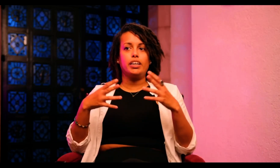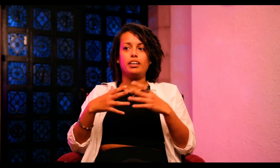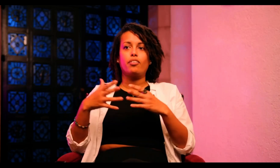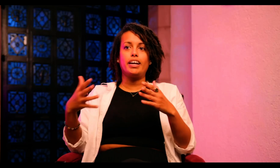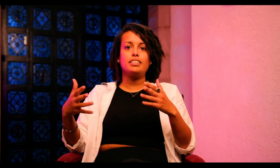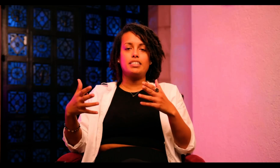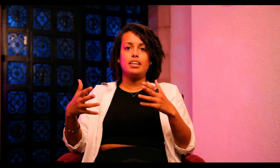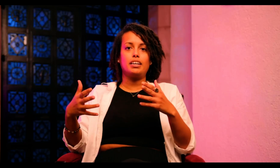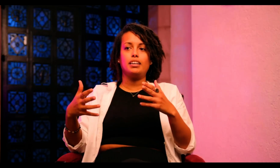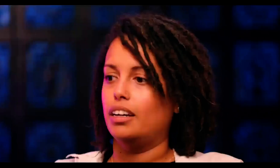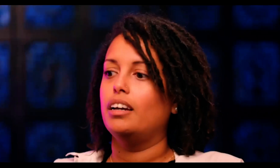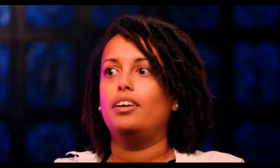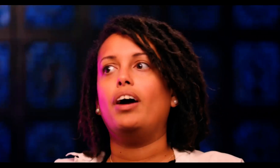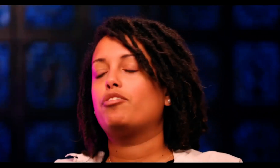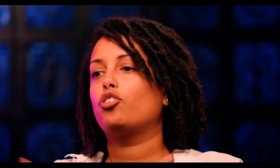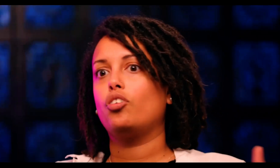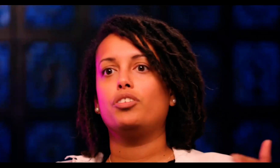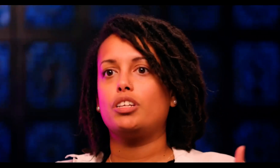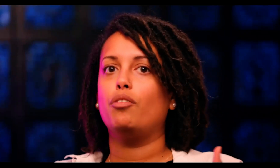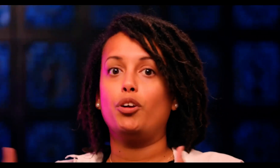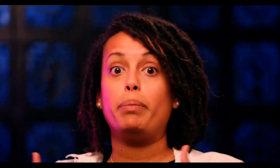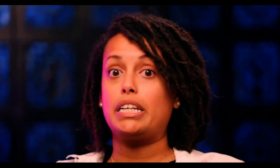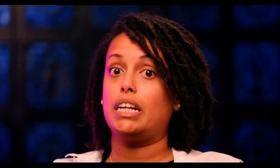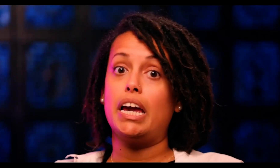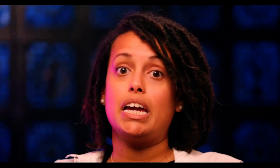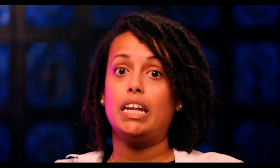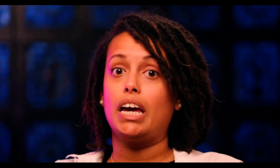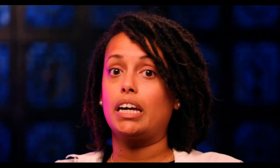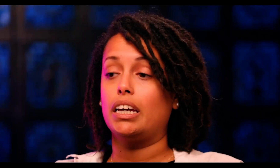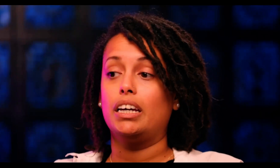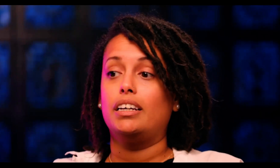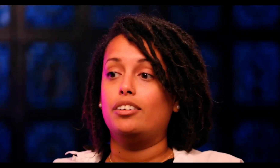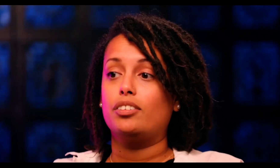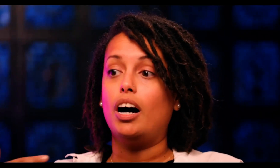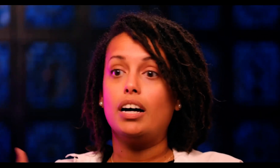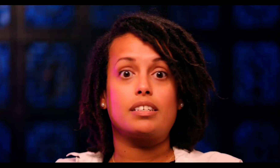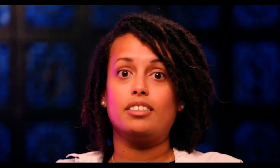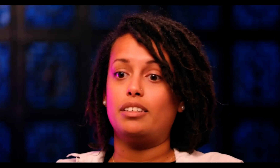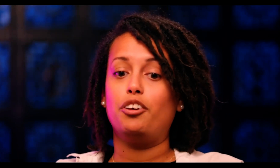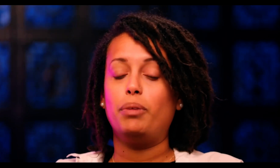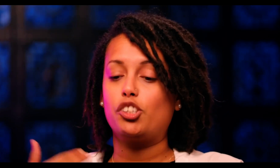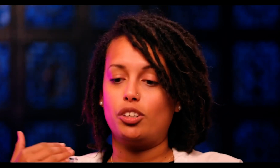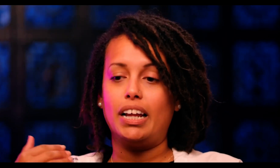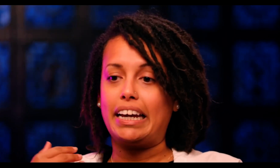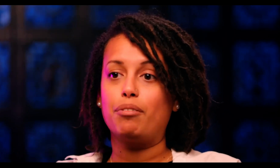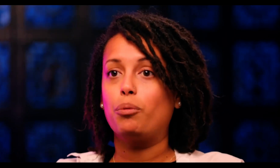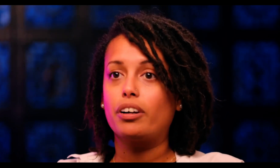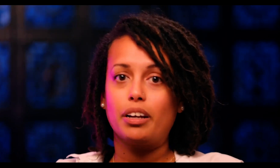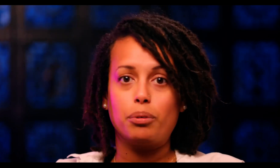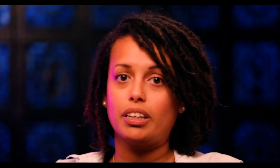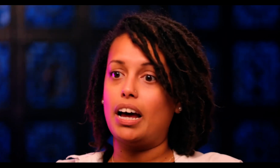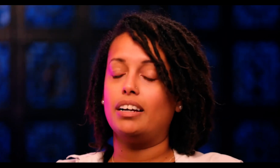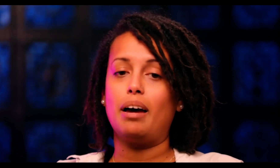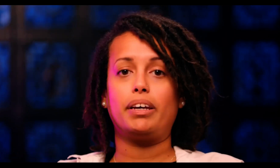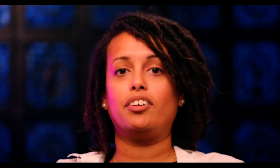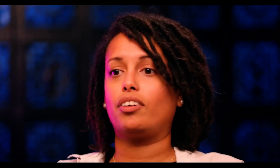of getting grants is like, you have to show yourself in your best light. And like, just hustle so that you make sure that like every word